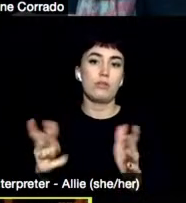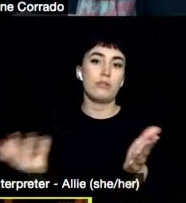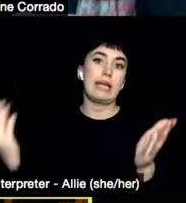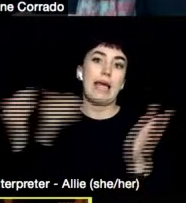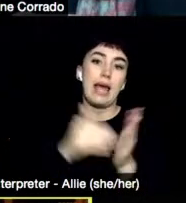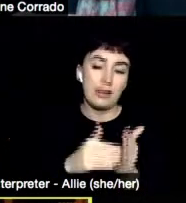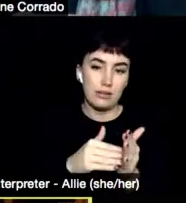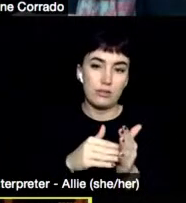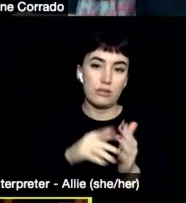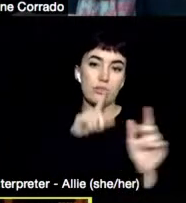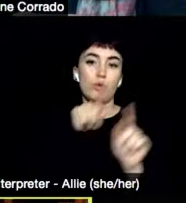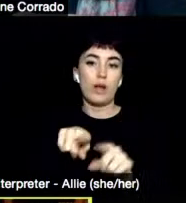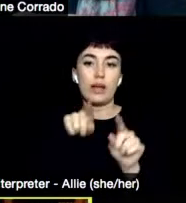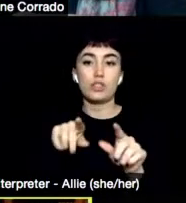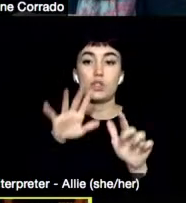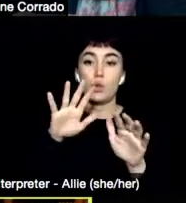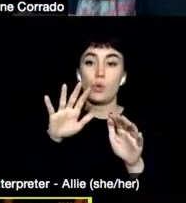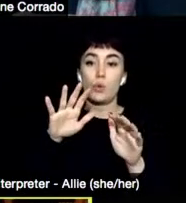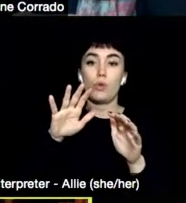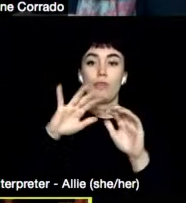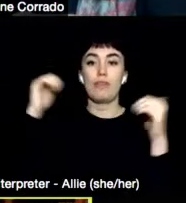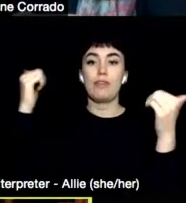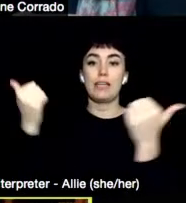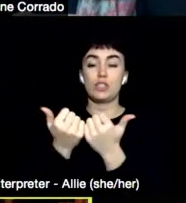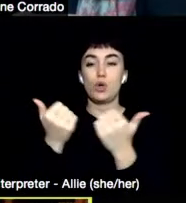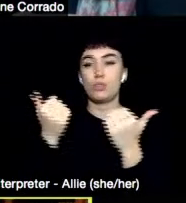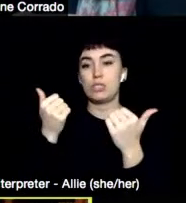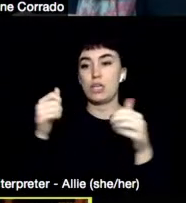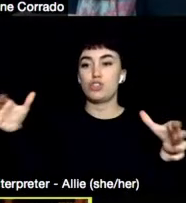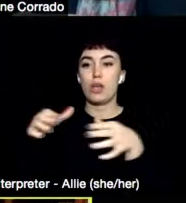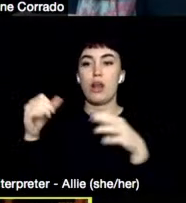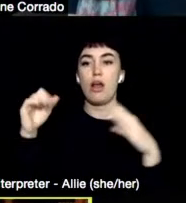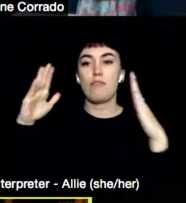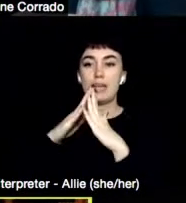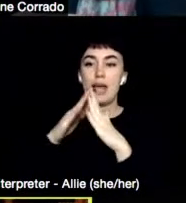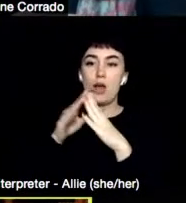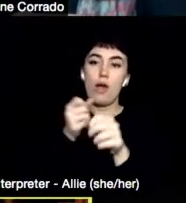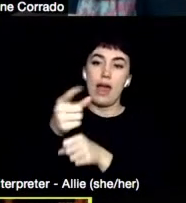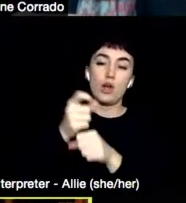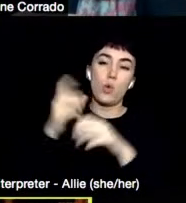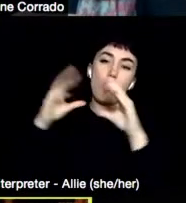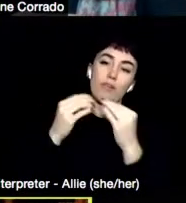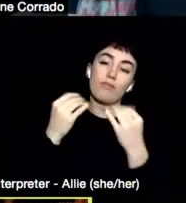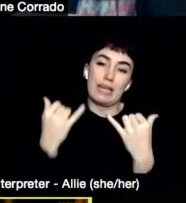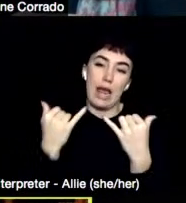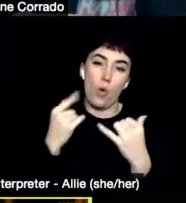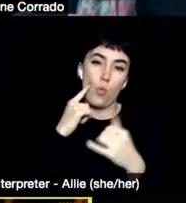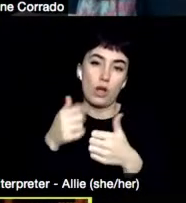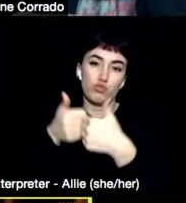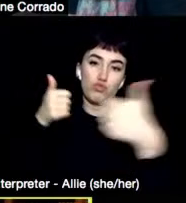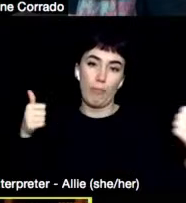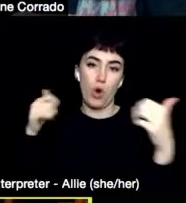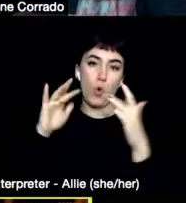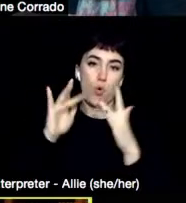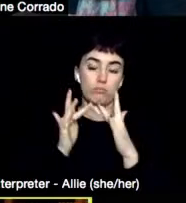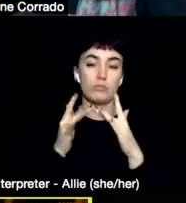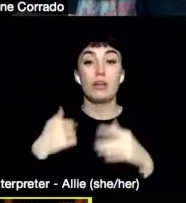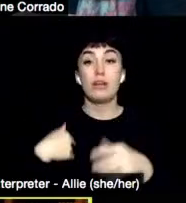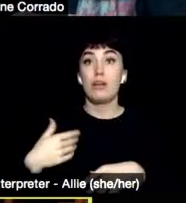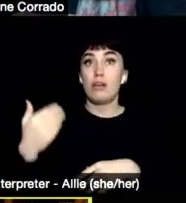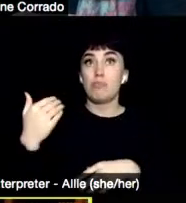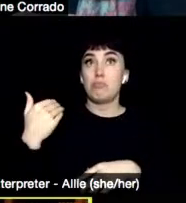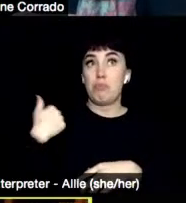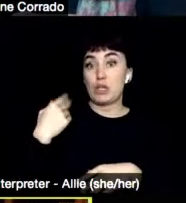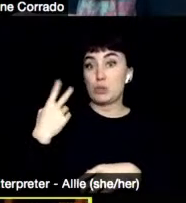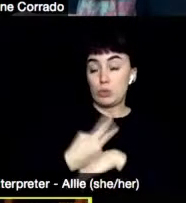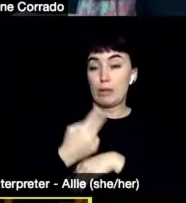to attend the Association of Towns annual conference, this time remotely. I spent the last 2 days, Monday and Tuesday,